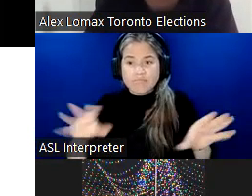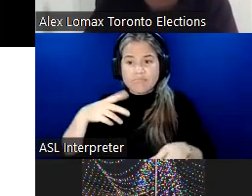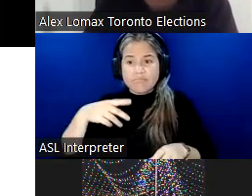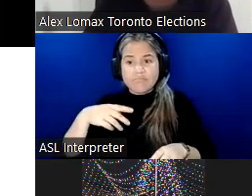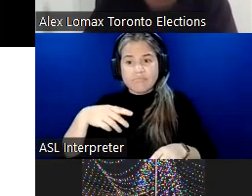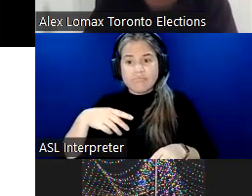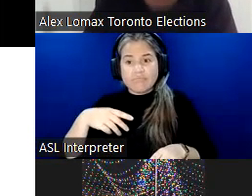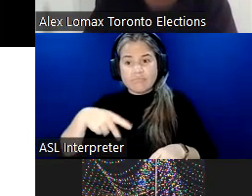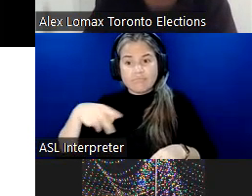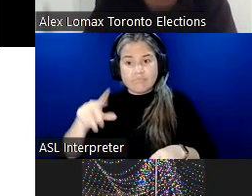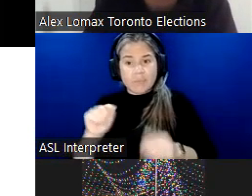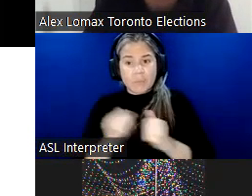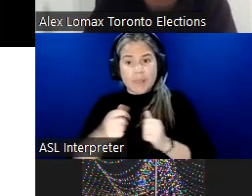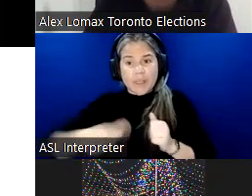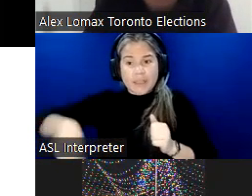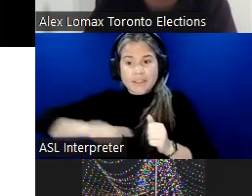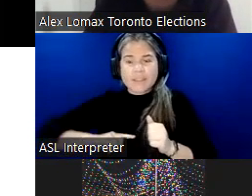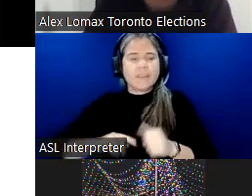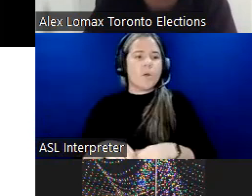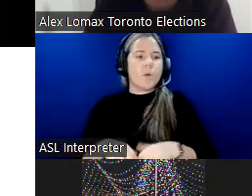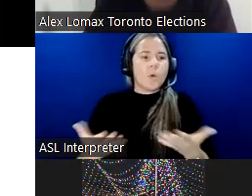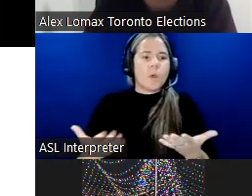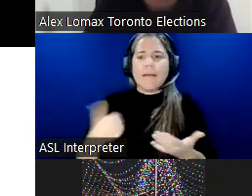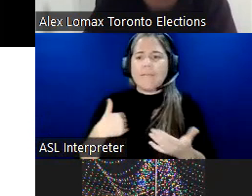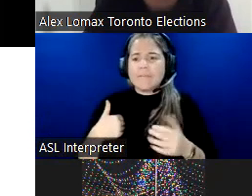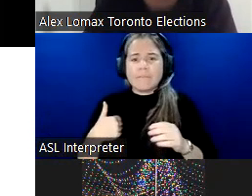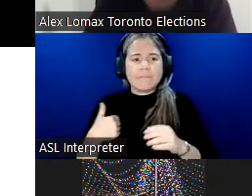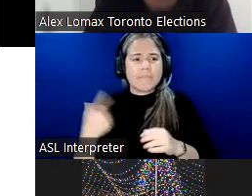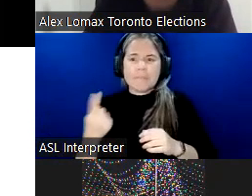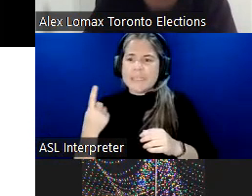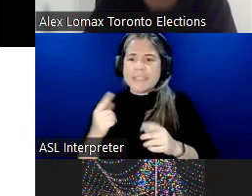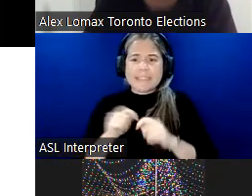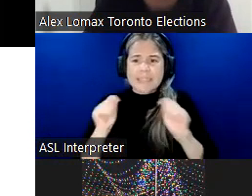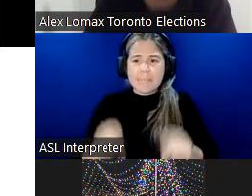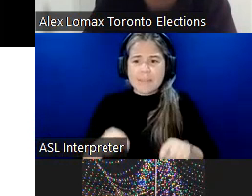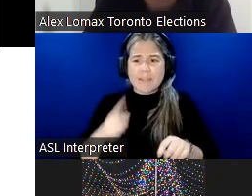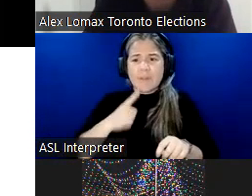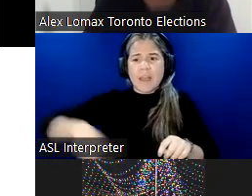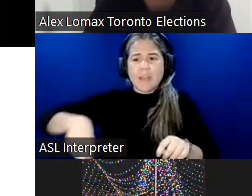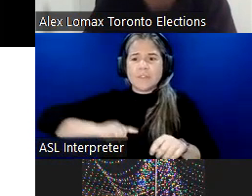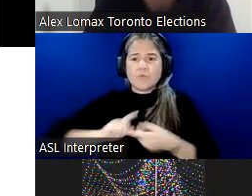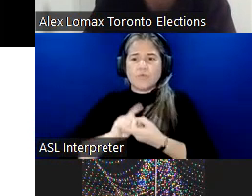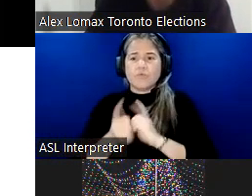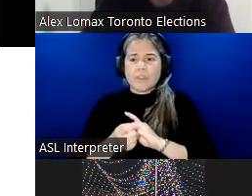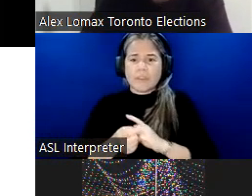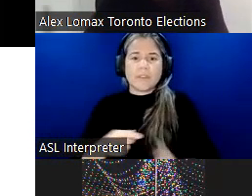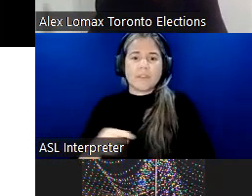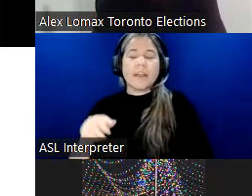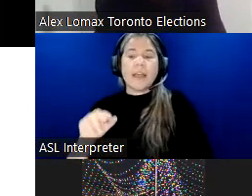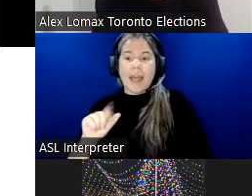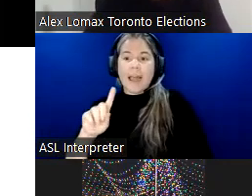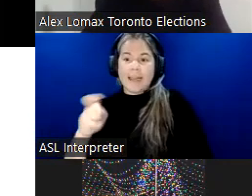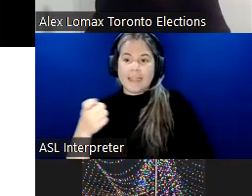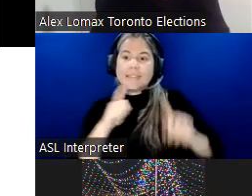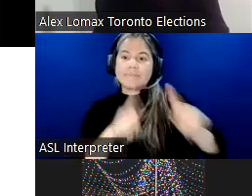us? And if there are some template, we can, make the translation. I mean, yeah. Yeah, so